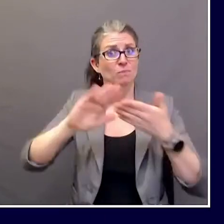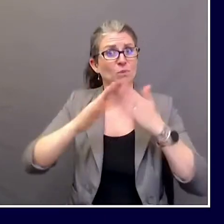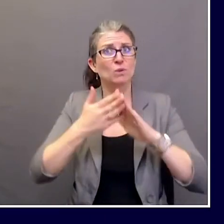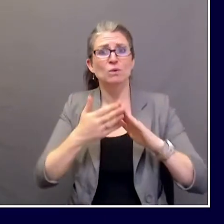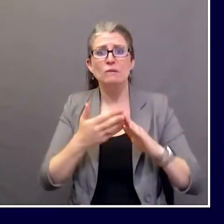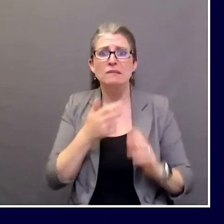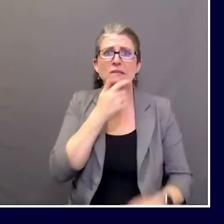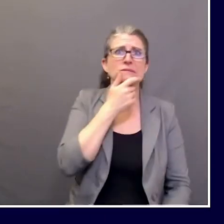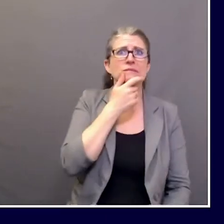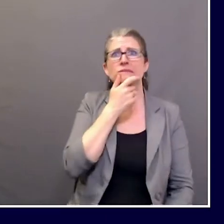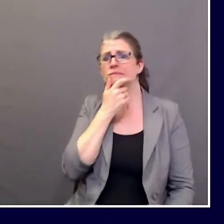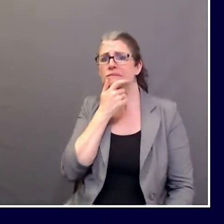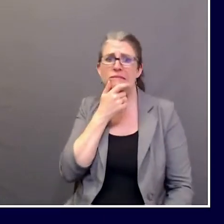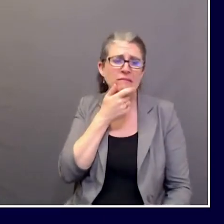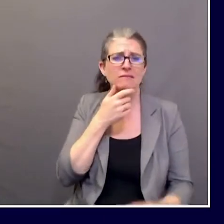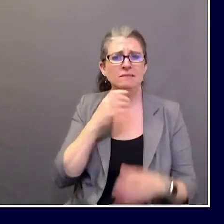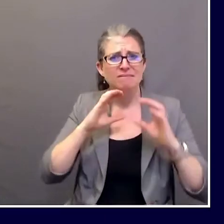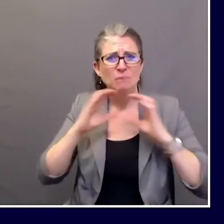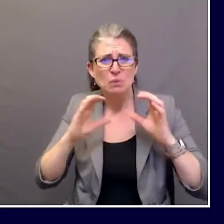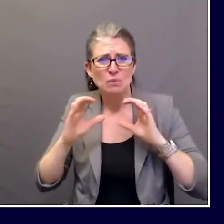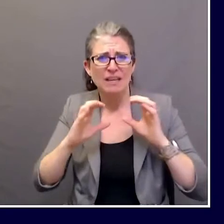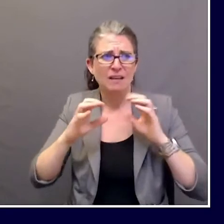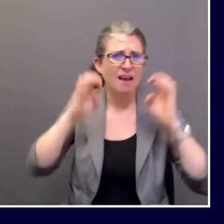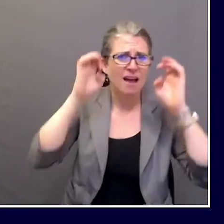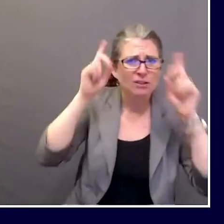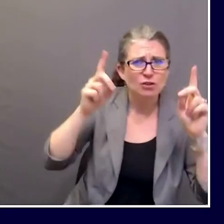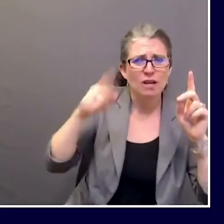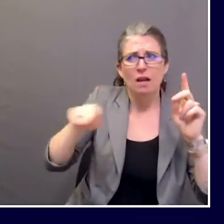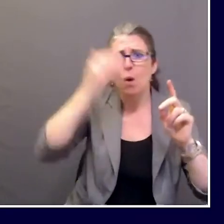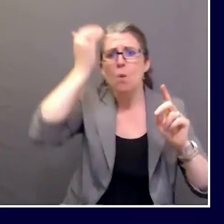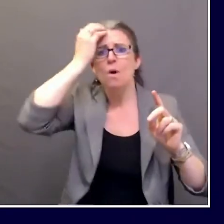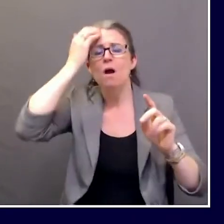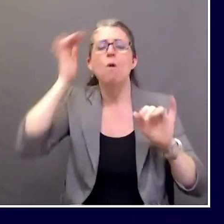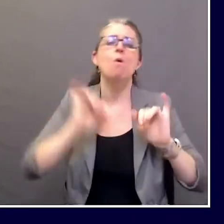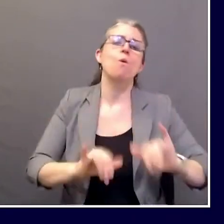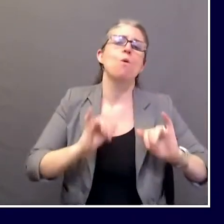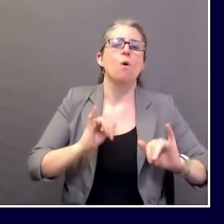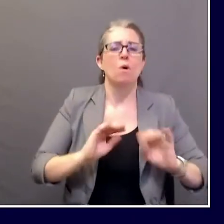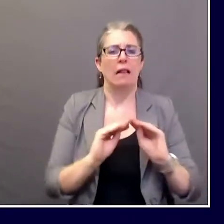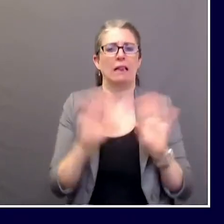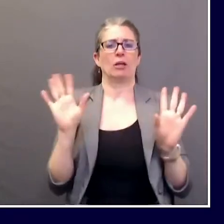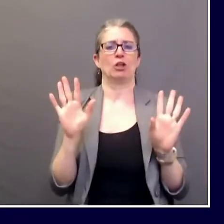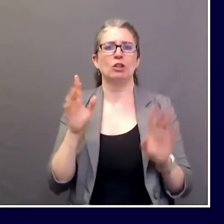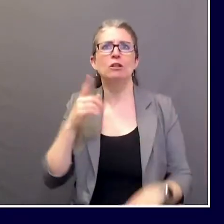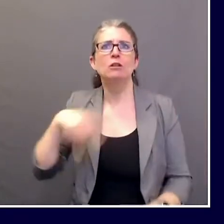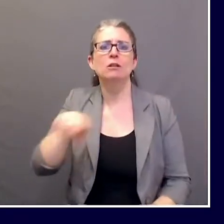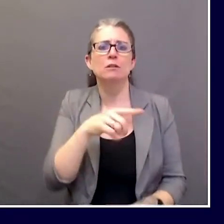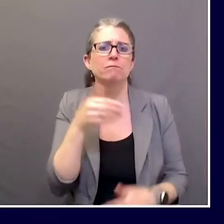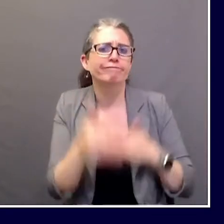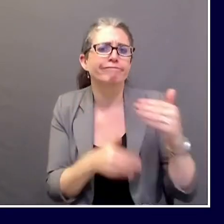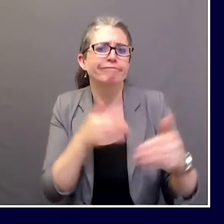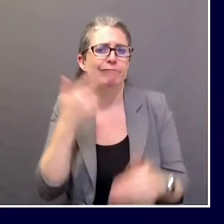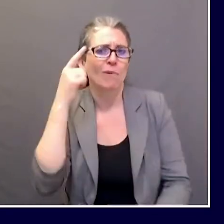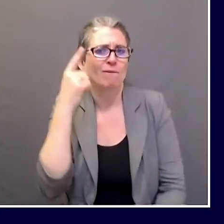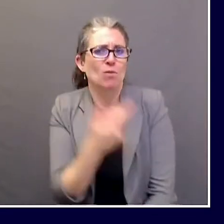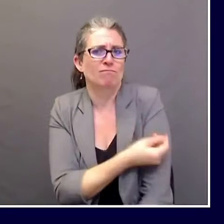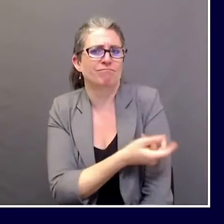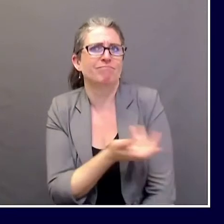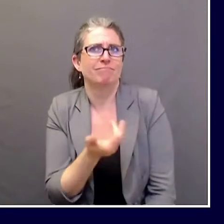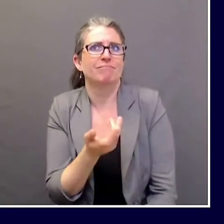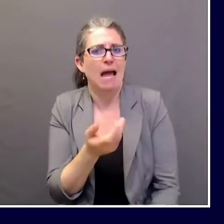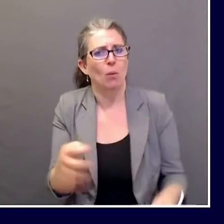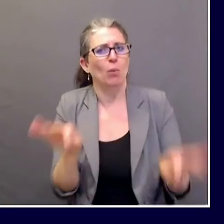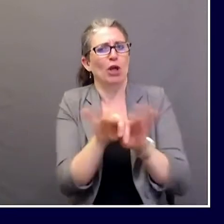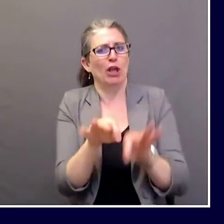is so important. I think the more that people are getting vaccinated, the more people getting vaccinated,